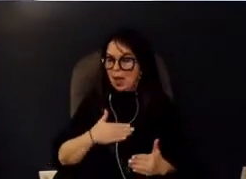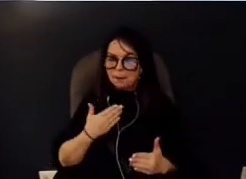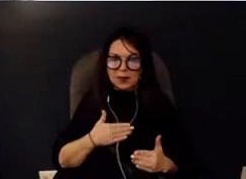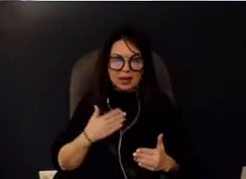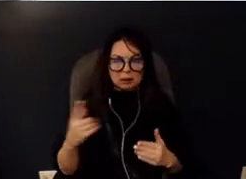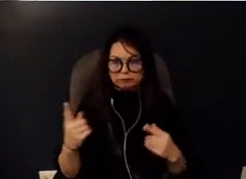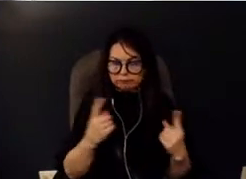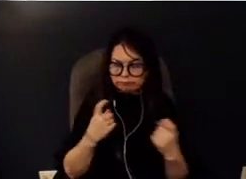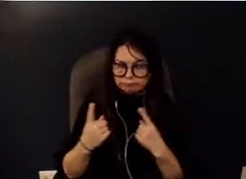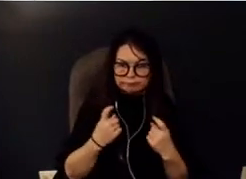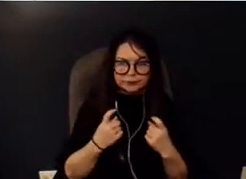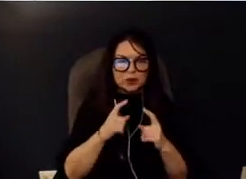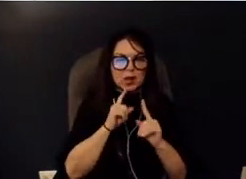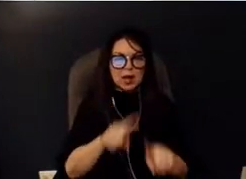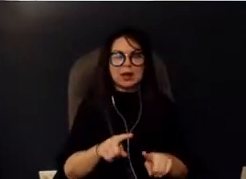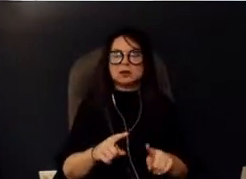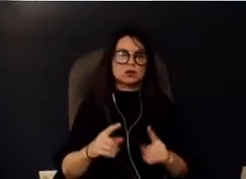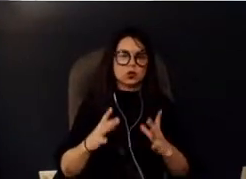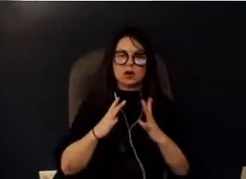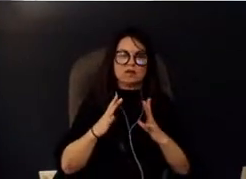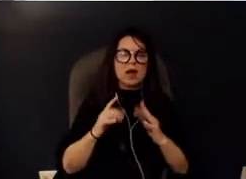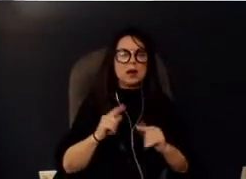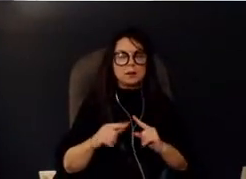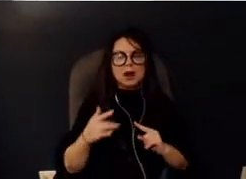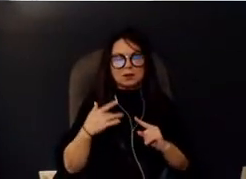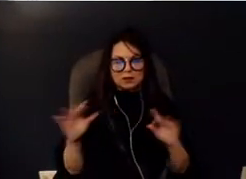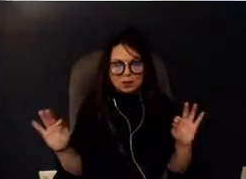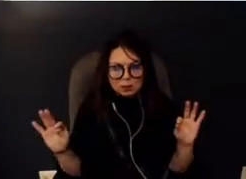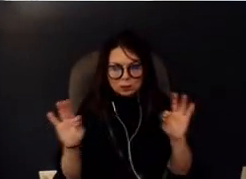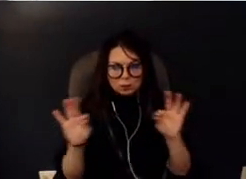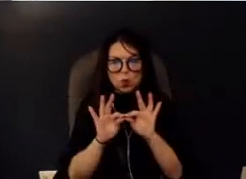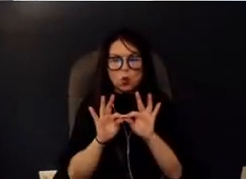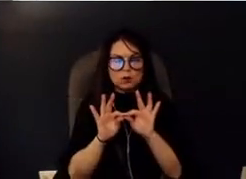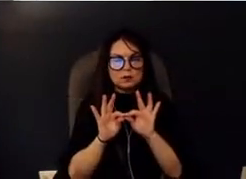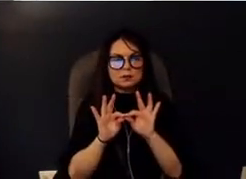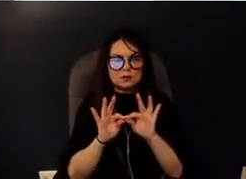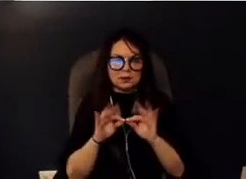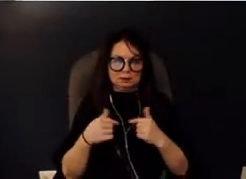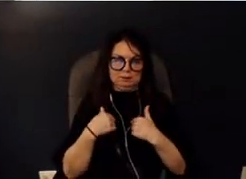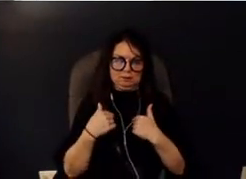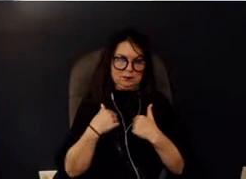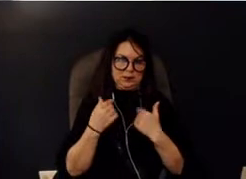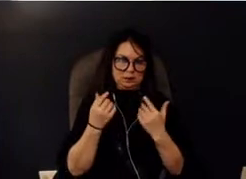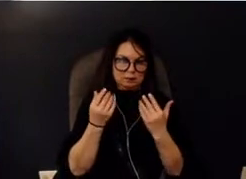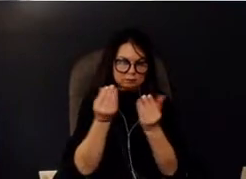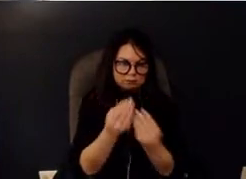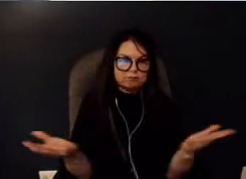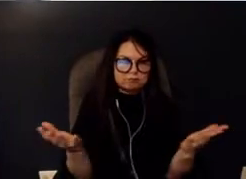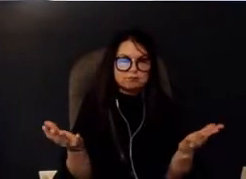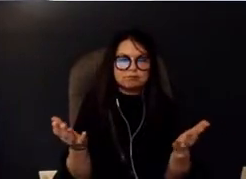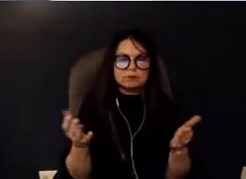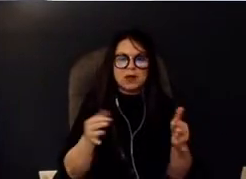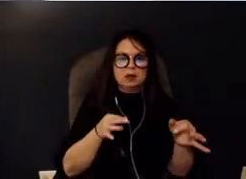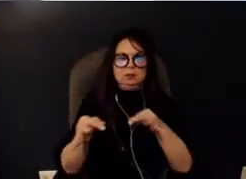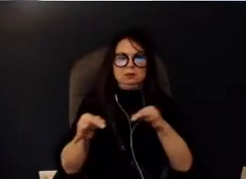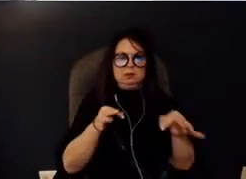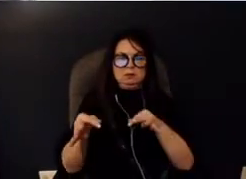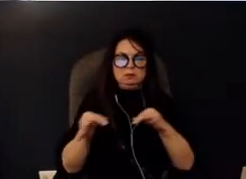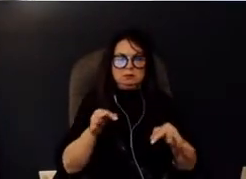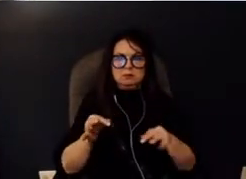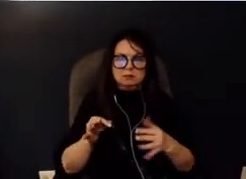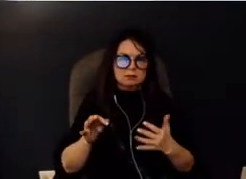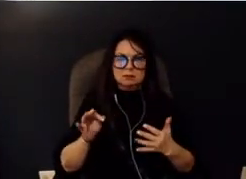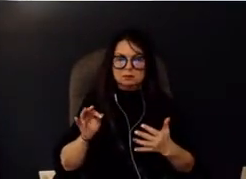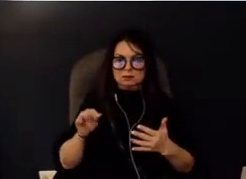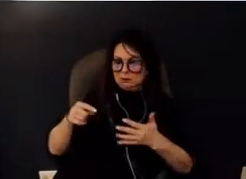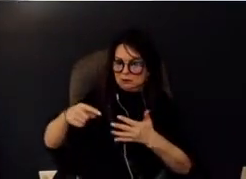important just to for me to share with you that our amazing staff,